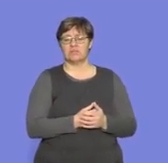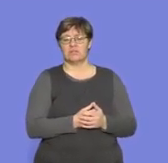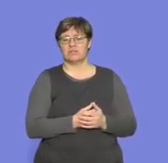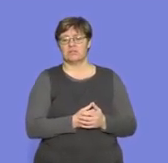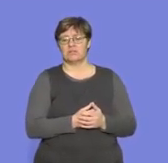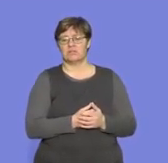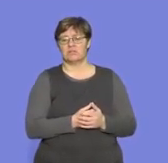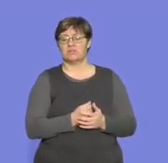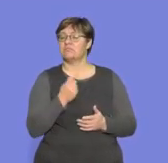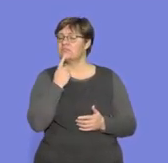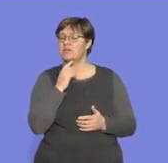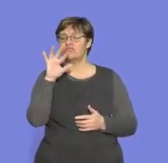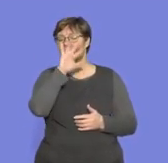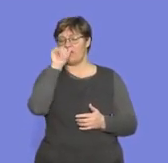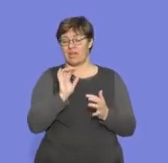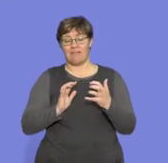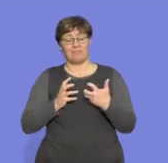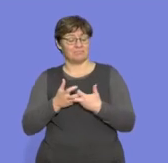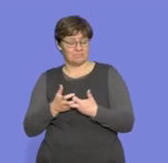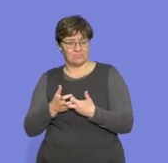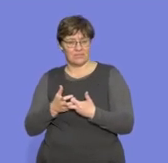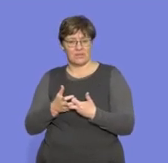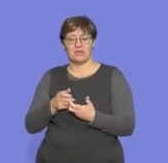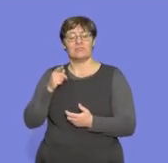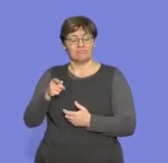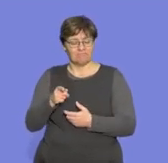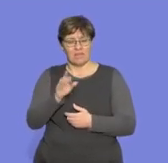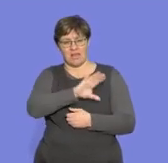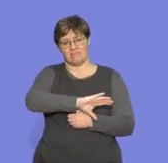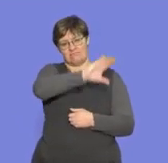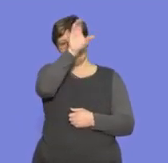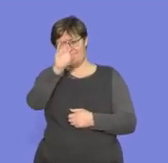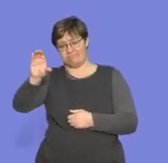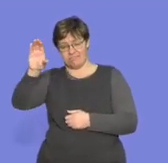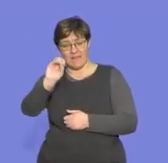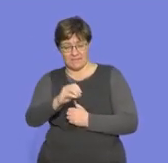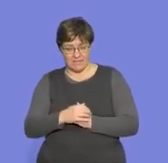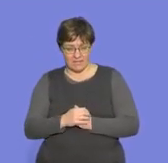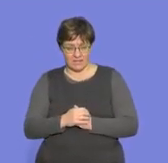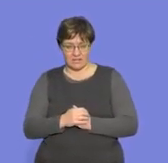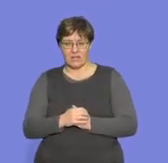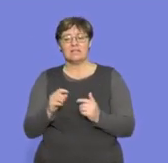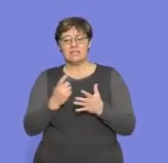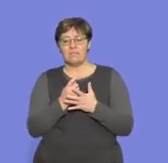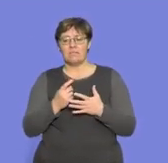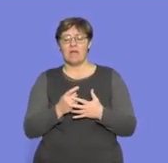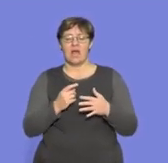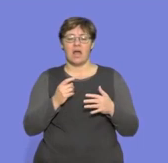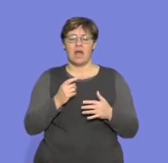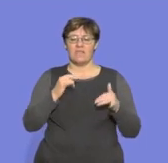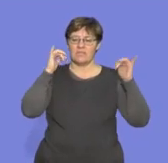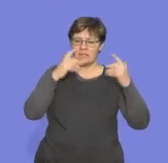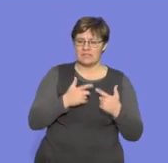associated with South Africa, would be found in your savannah biome. We also see it being home to the wildebeest, the